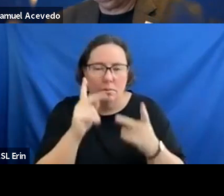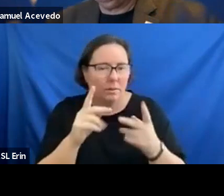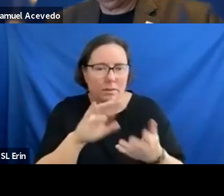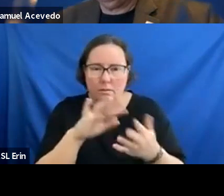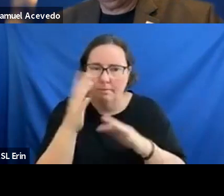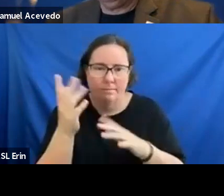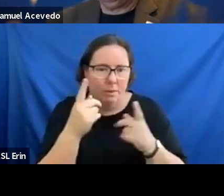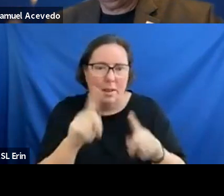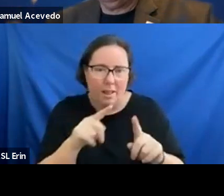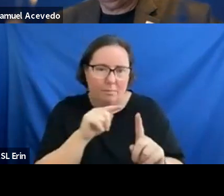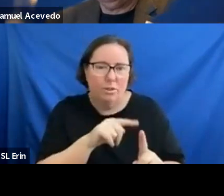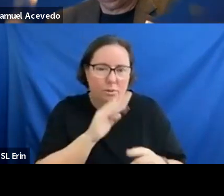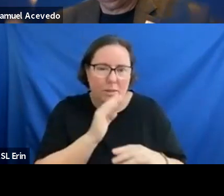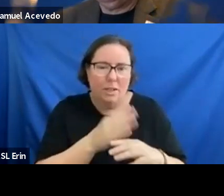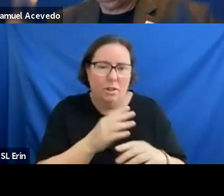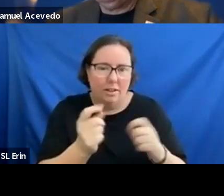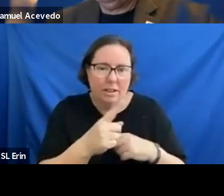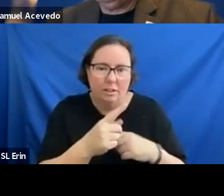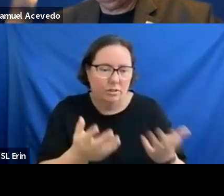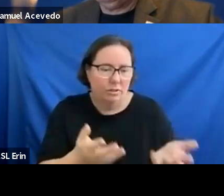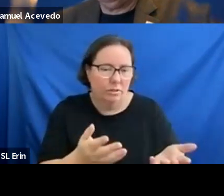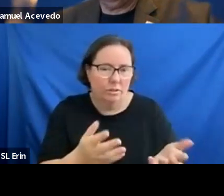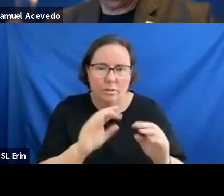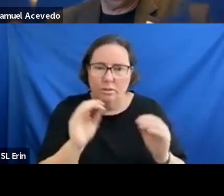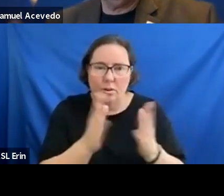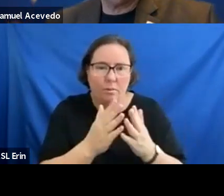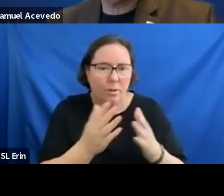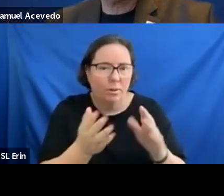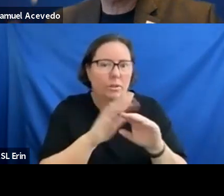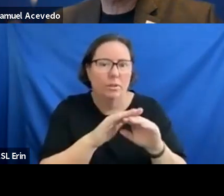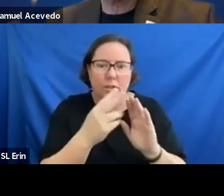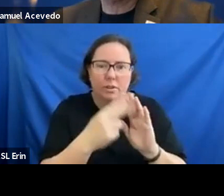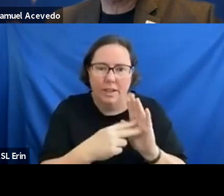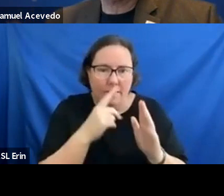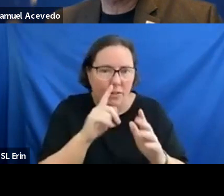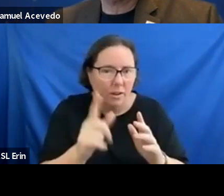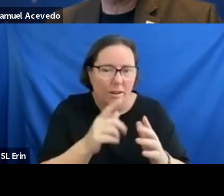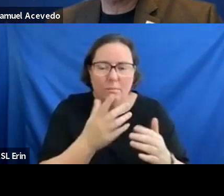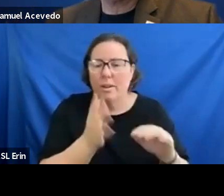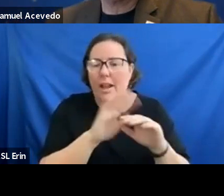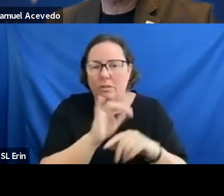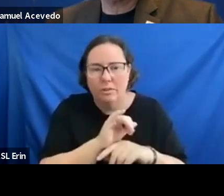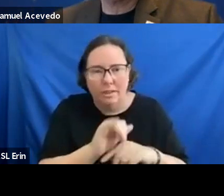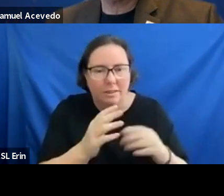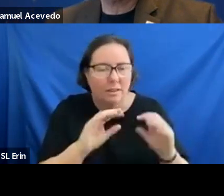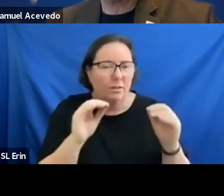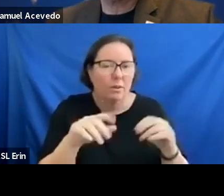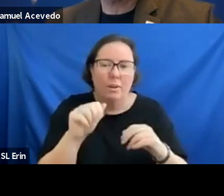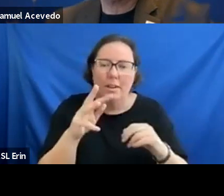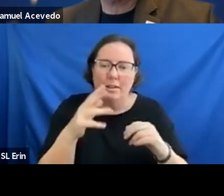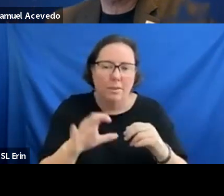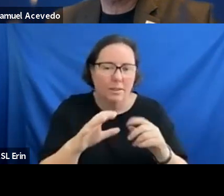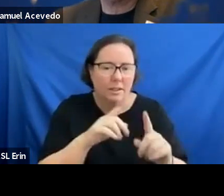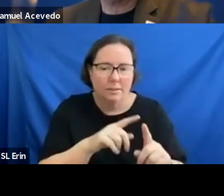doctor next year. No book from library, no actual book reading, no actual exercise, no AWC. Mr.